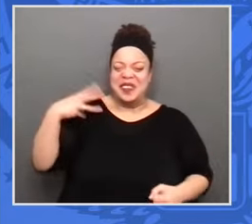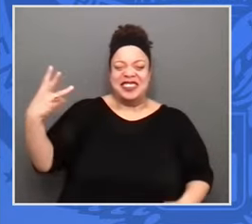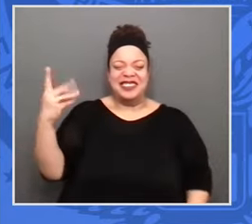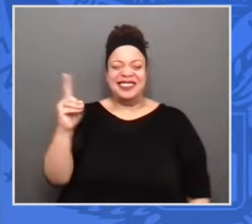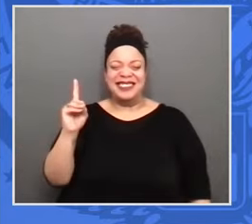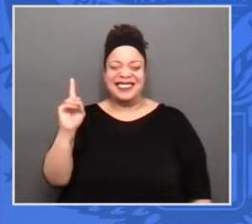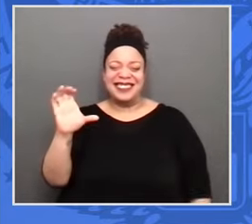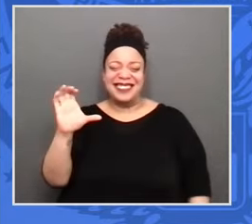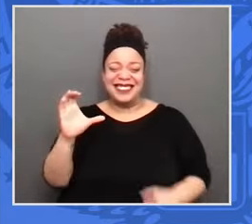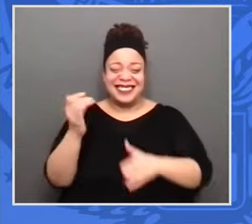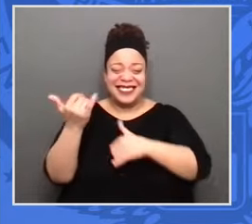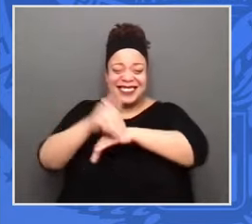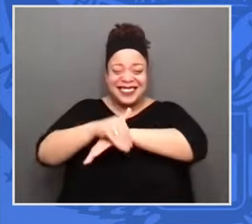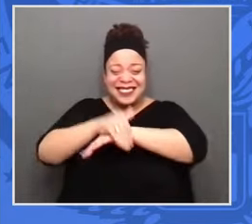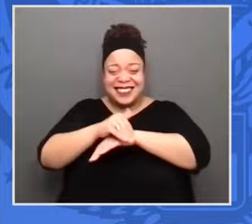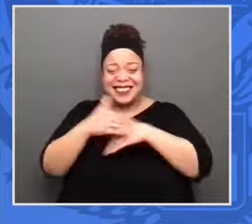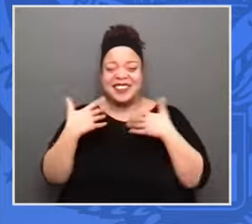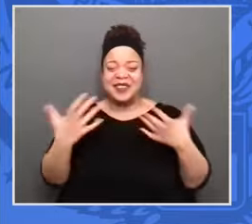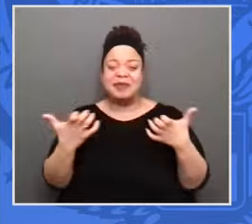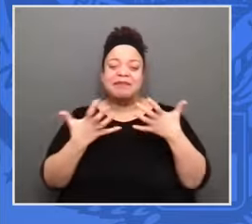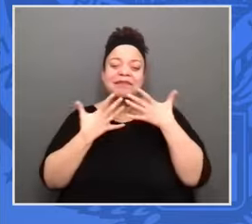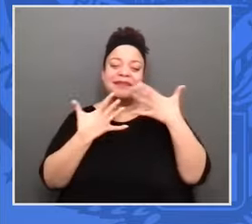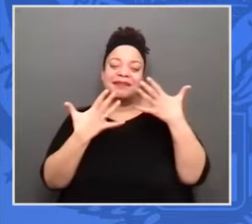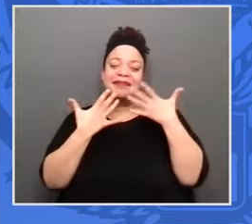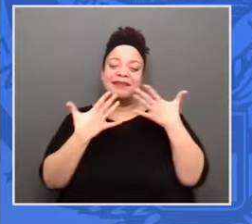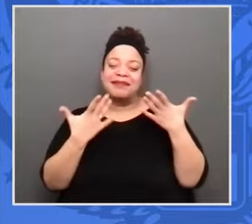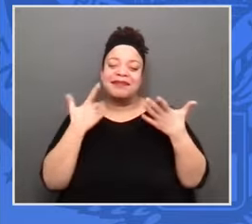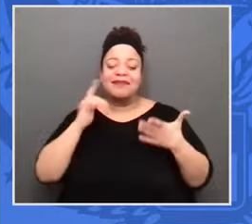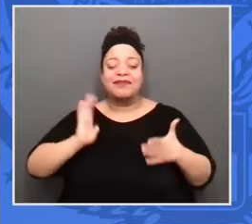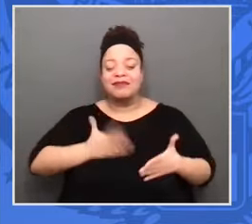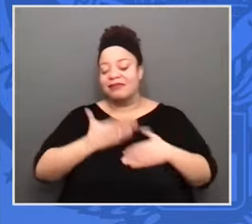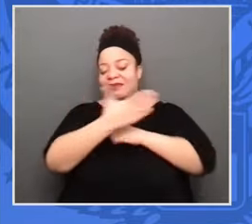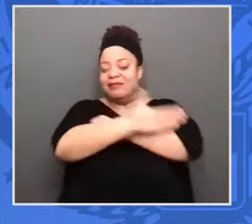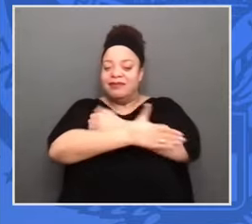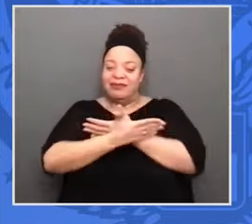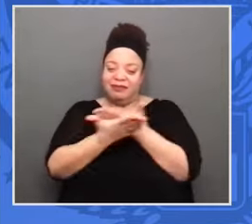country. This is land of hope and dreams.